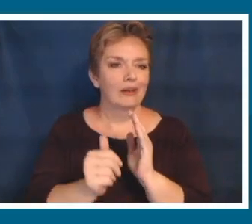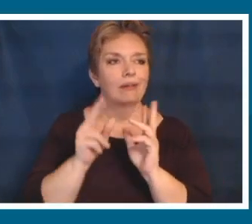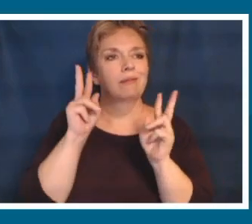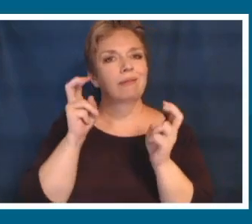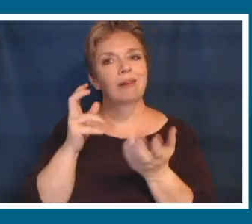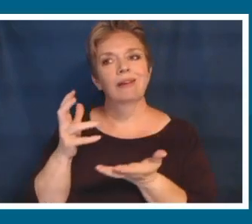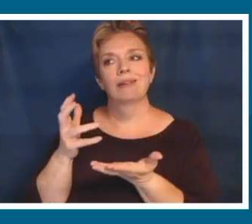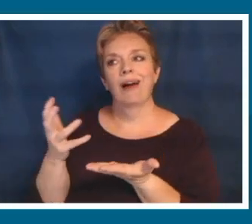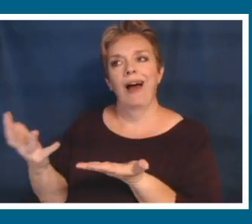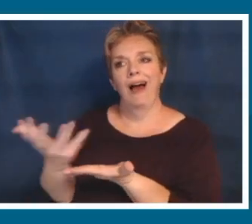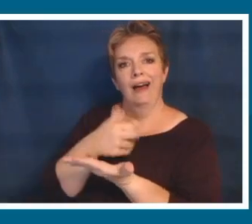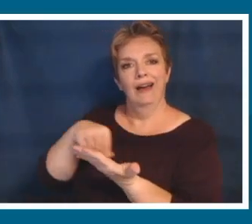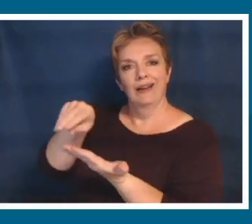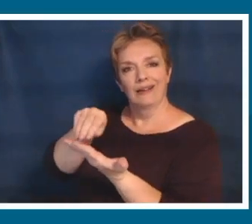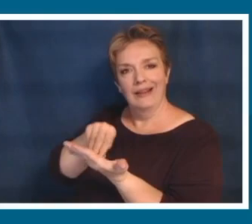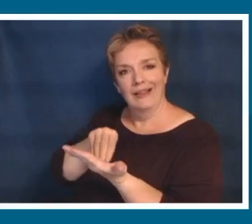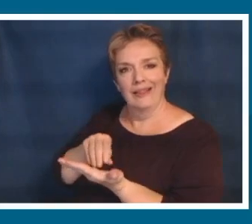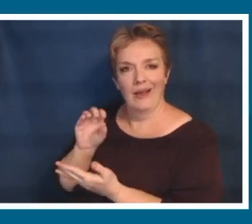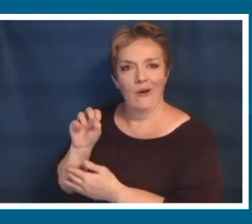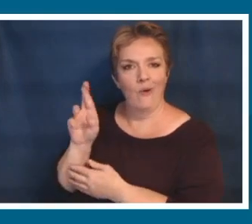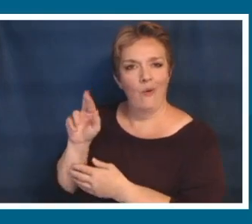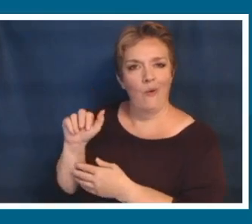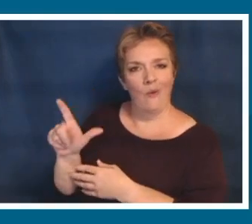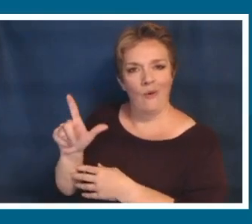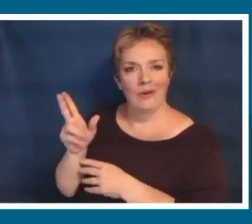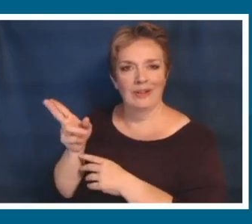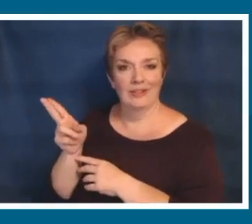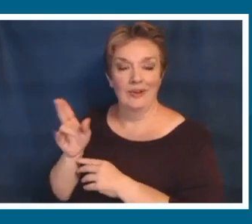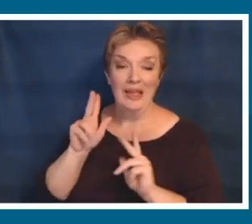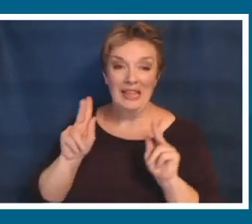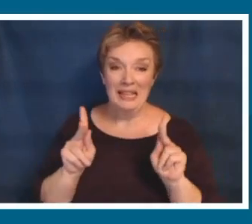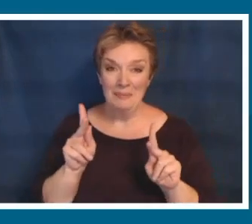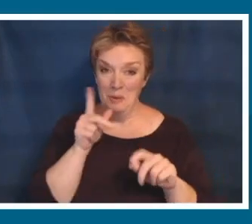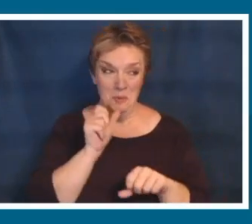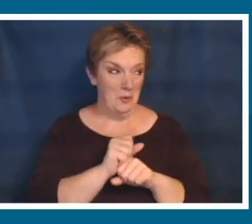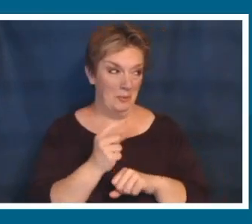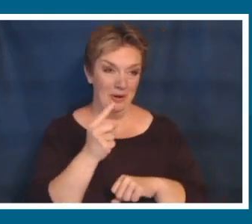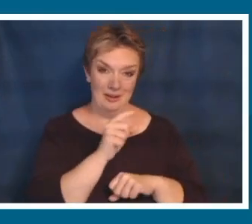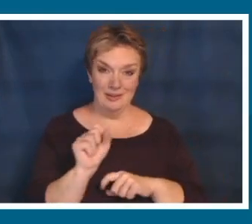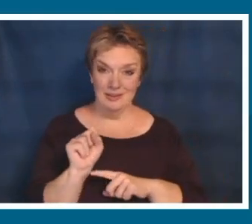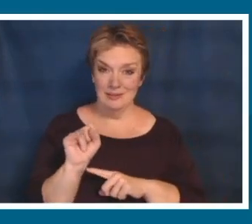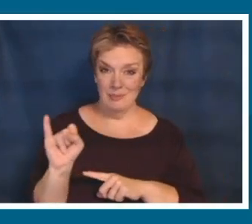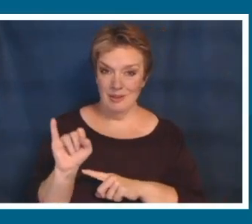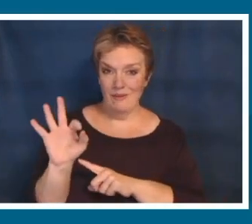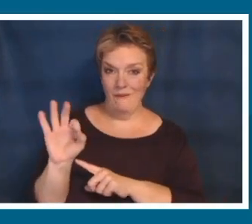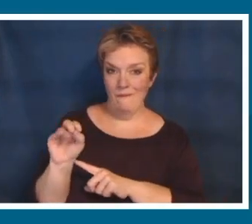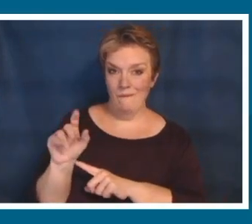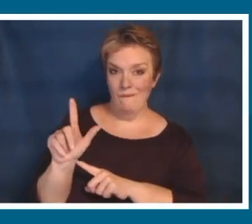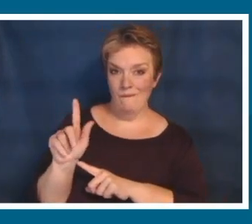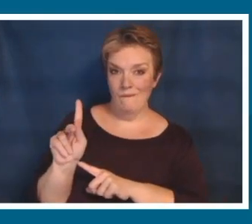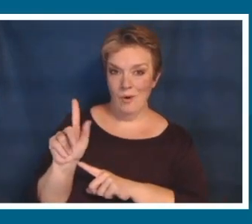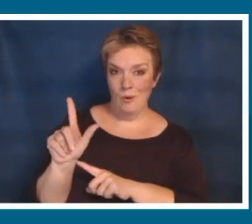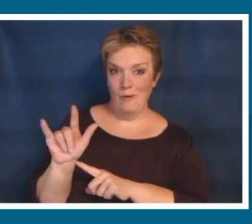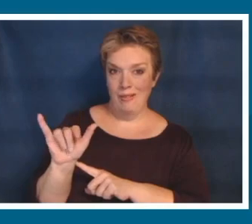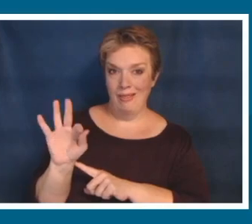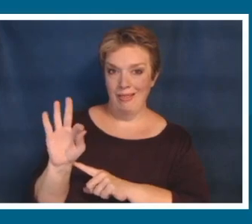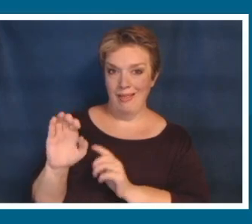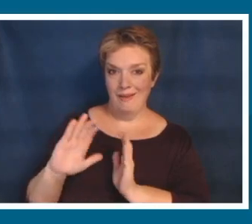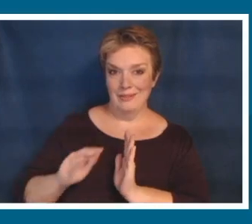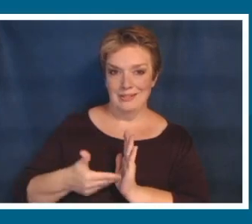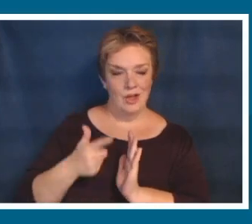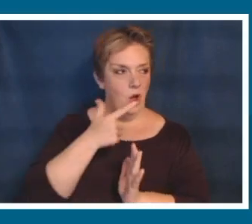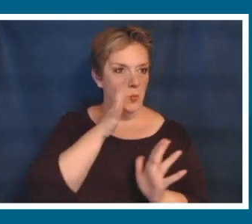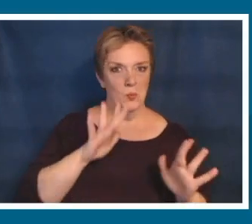that my colleagues in the American Folklife Center would love to hear more about that. I've